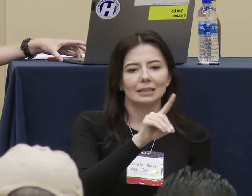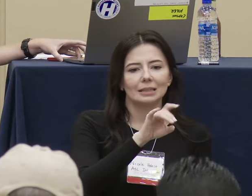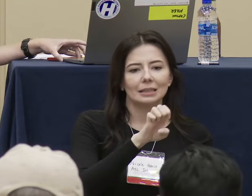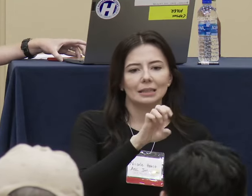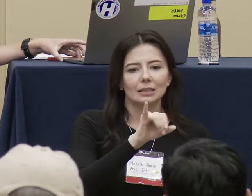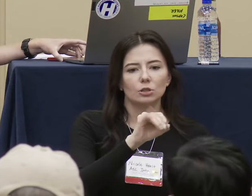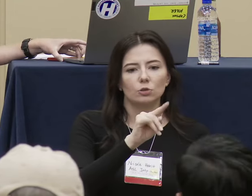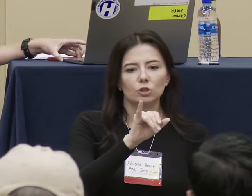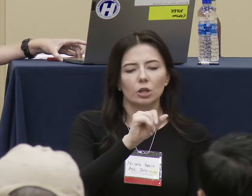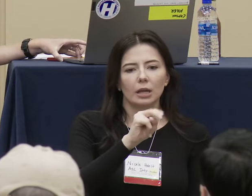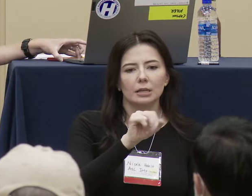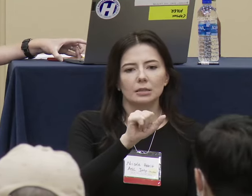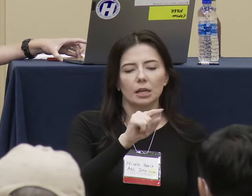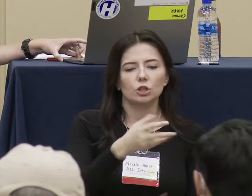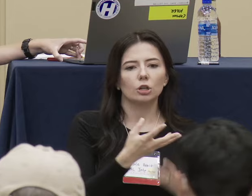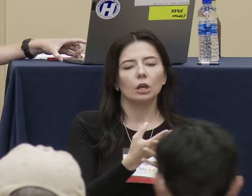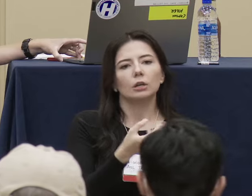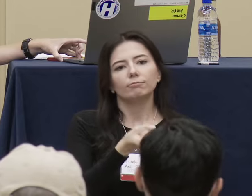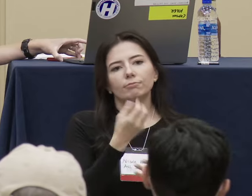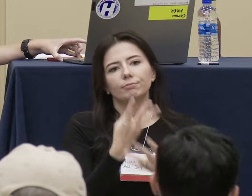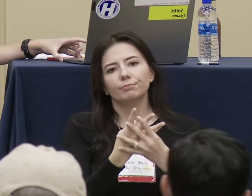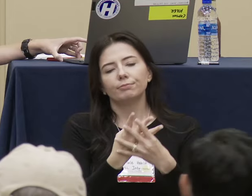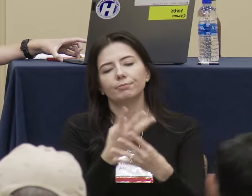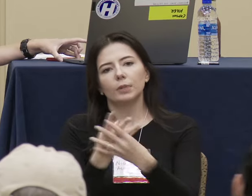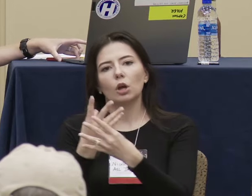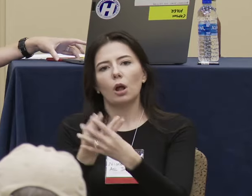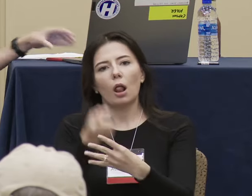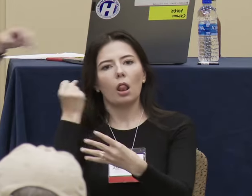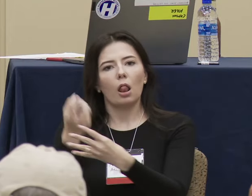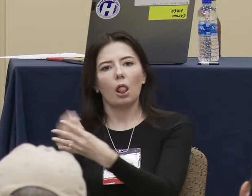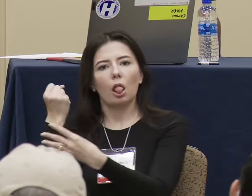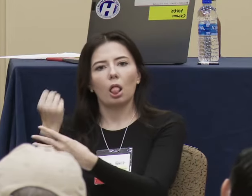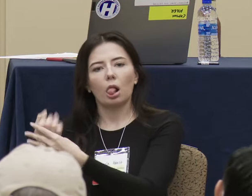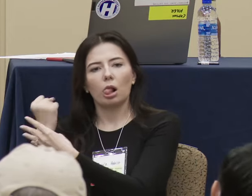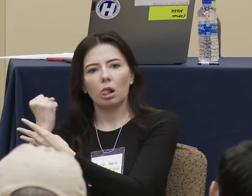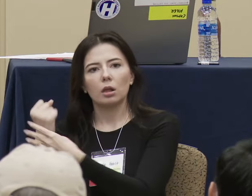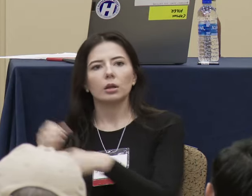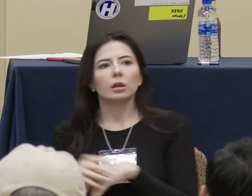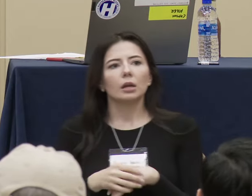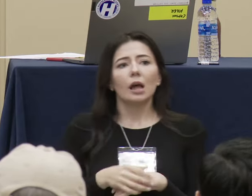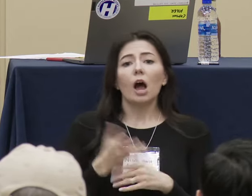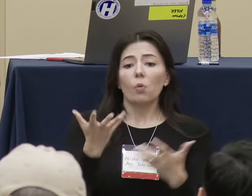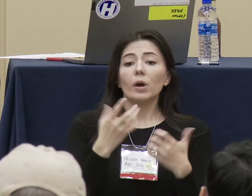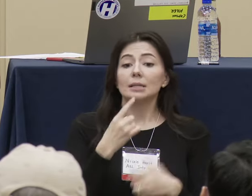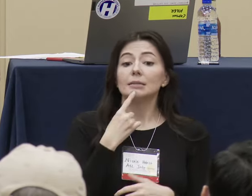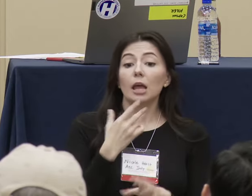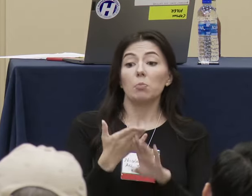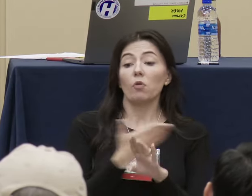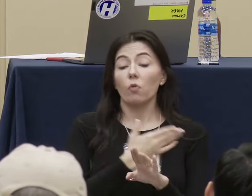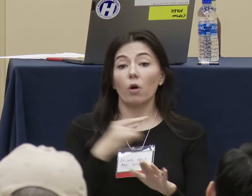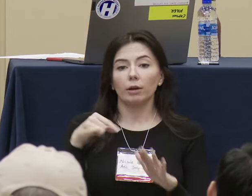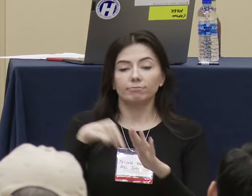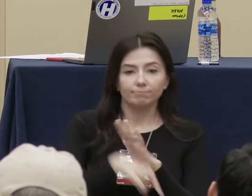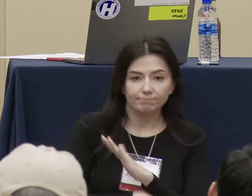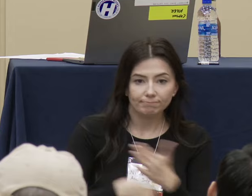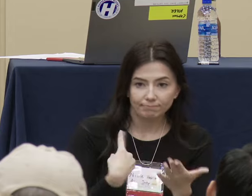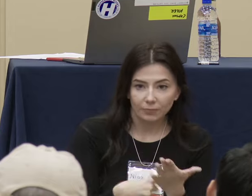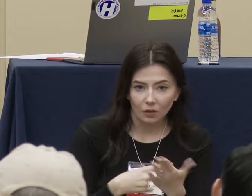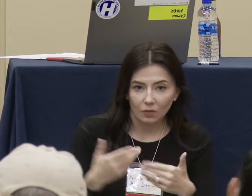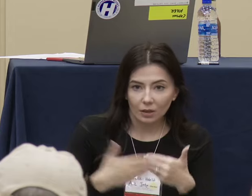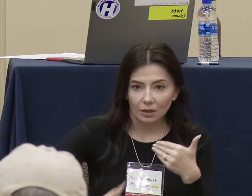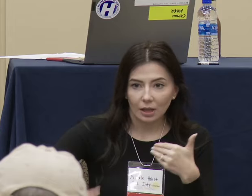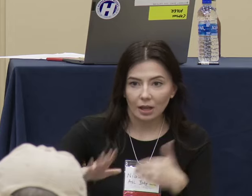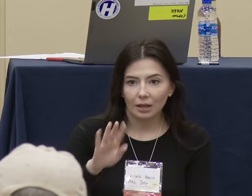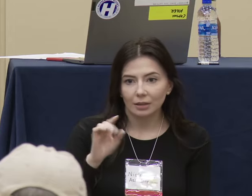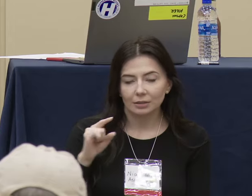deinstitutionalization, more kind of specifically. I just wanted to say before I delve into that for the next, about